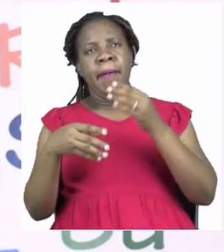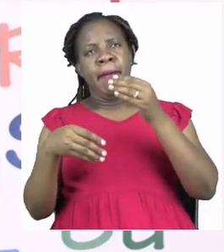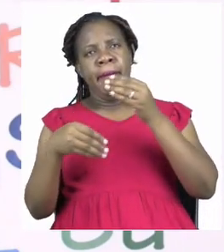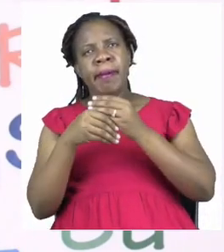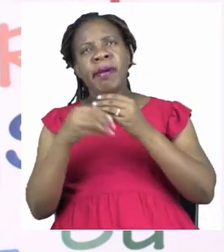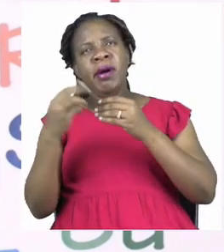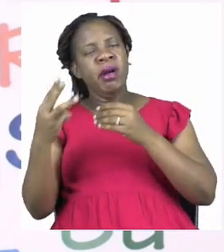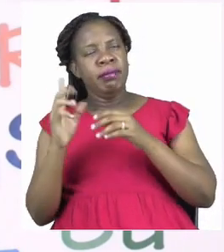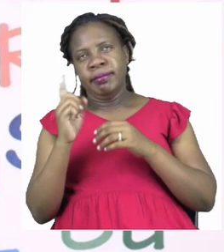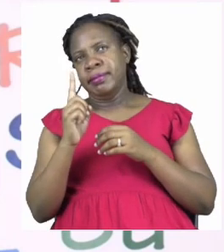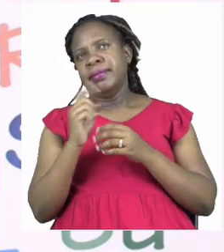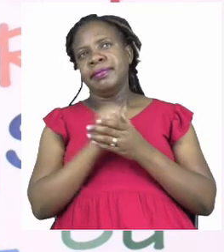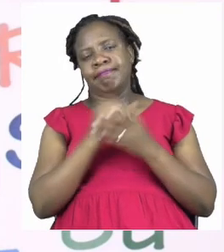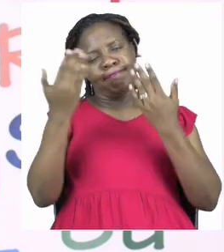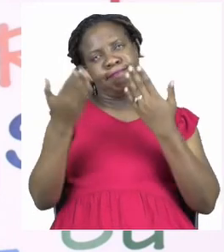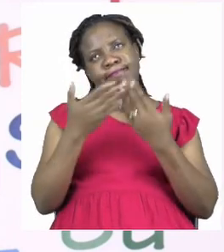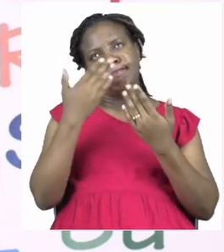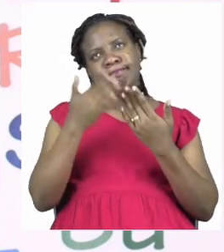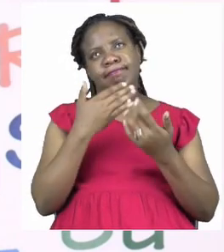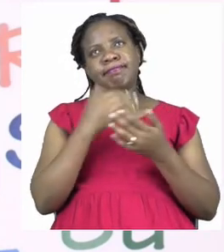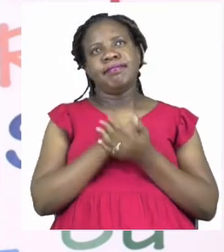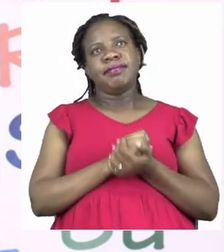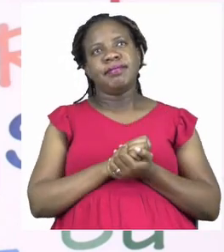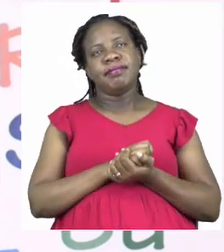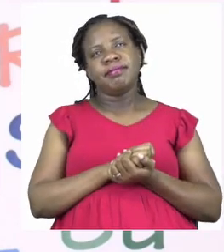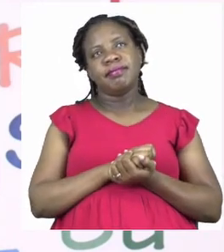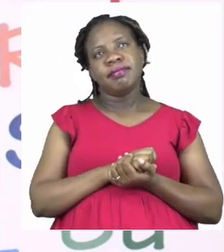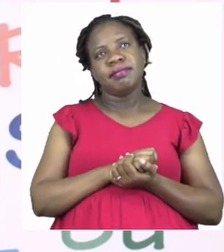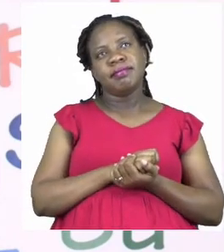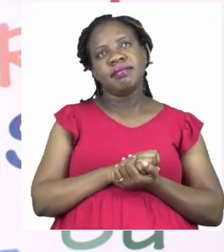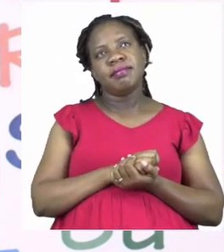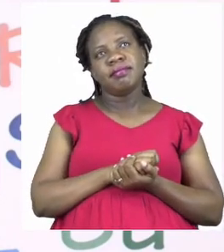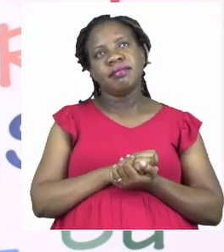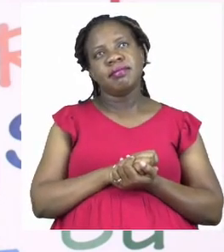doing it. We can say 7